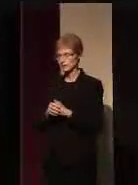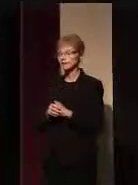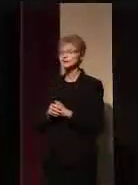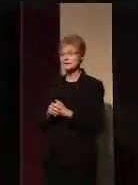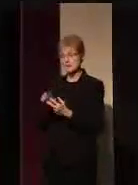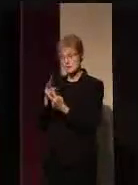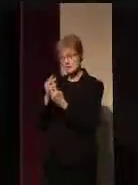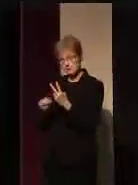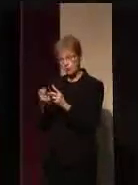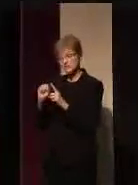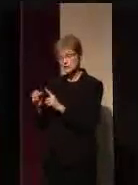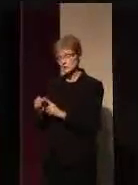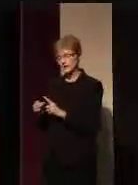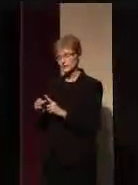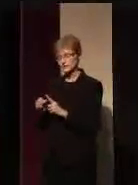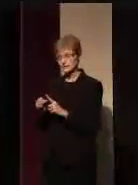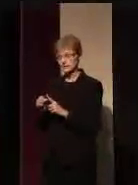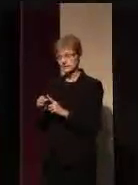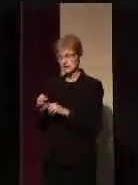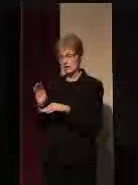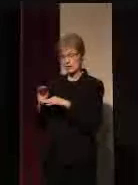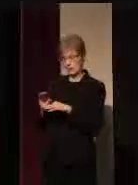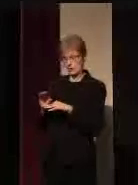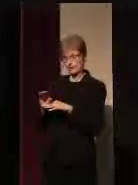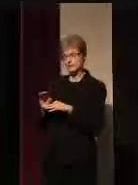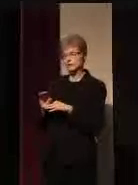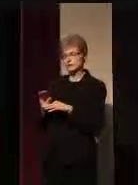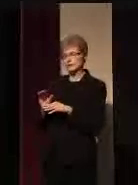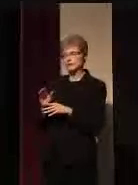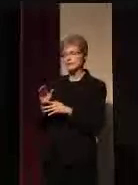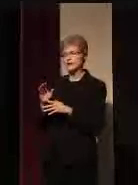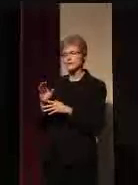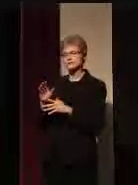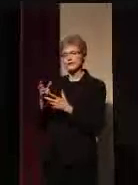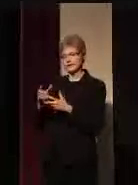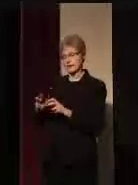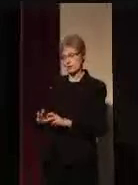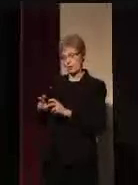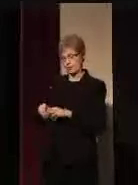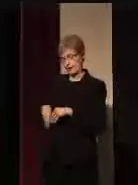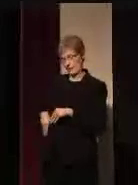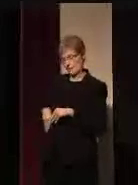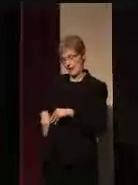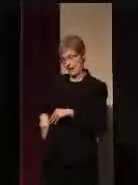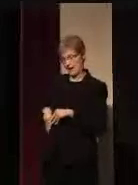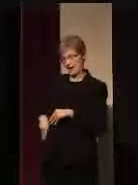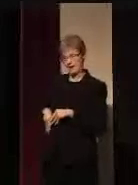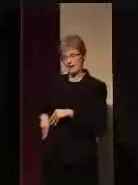those cases, the recording device in the officer's pocket, the batteries were dead that day.